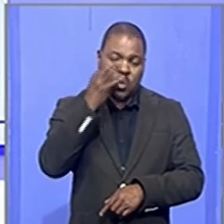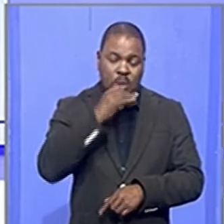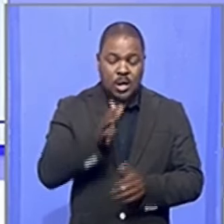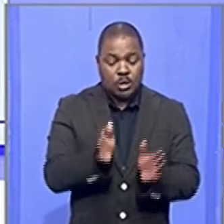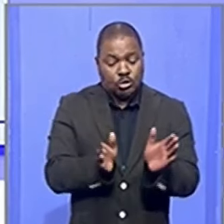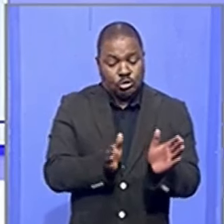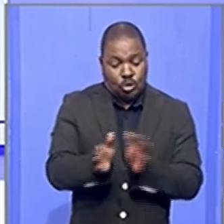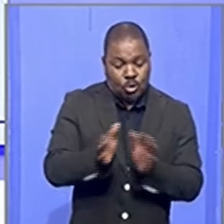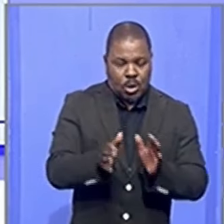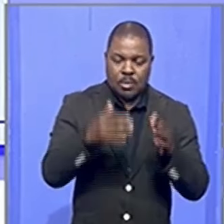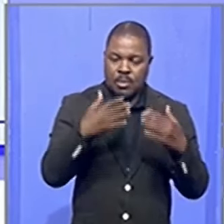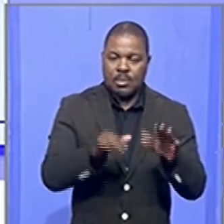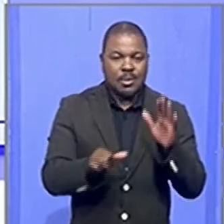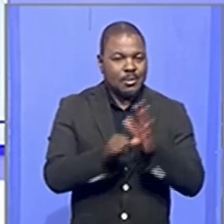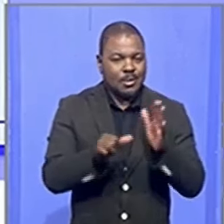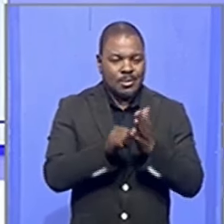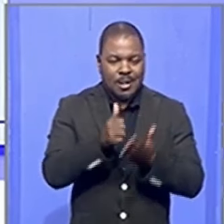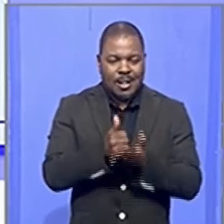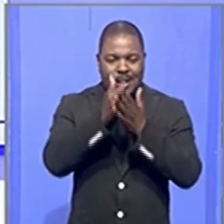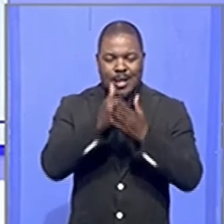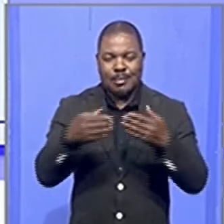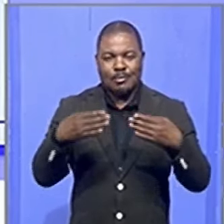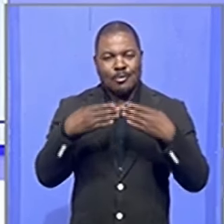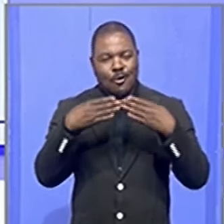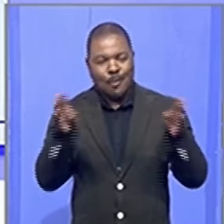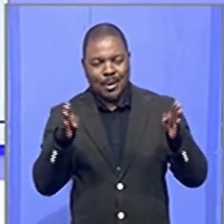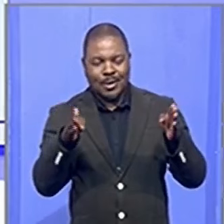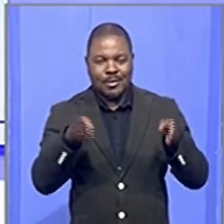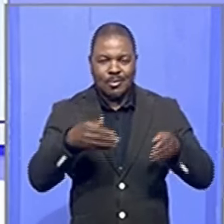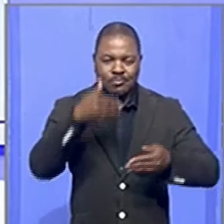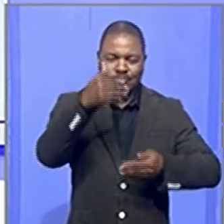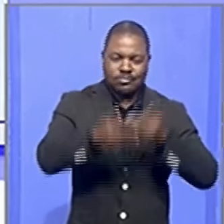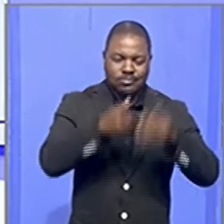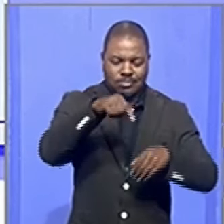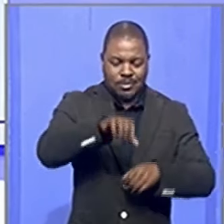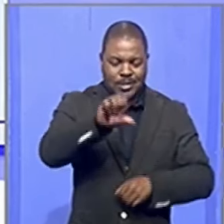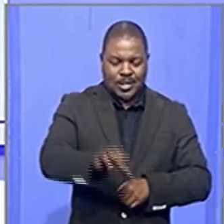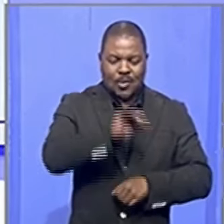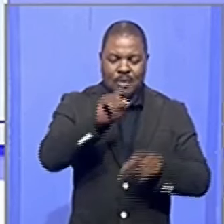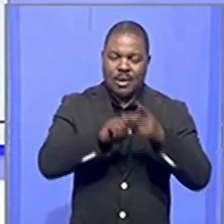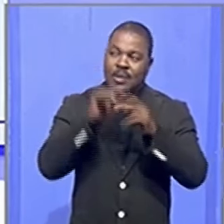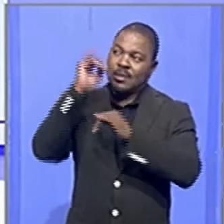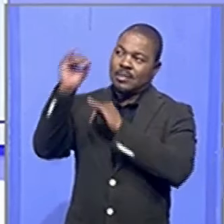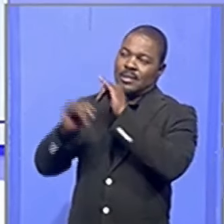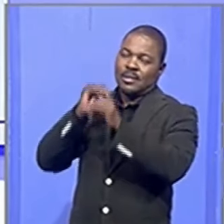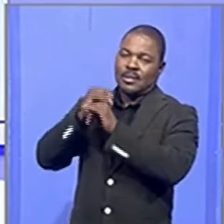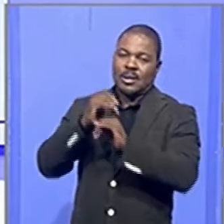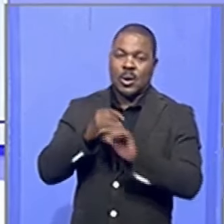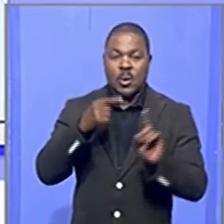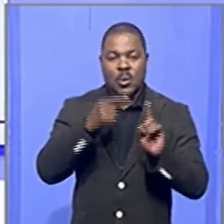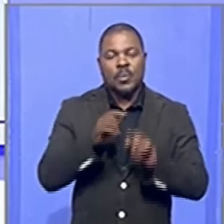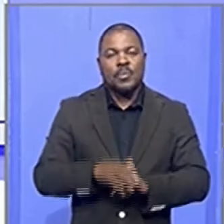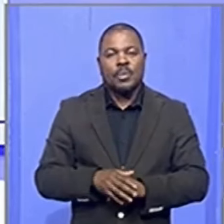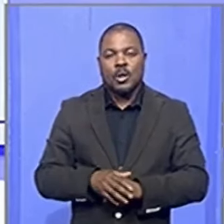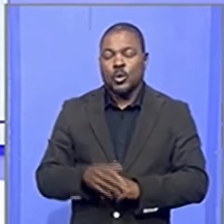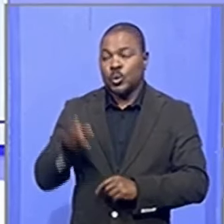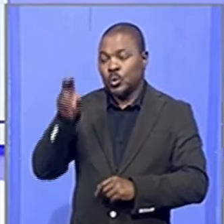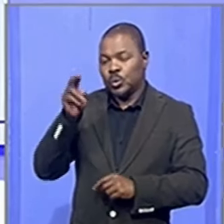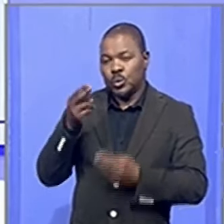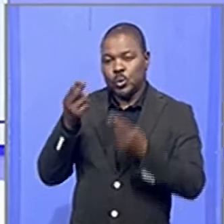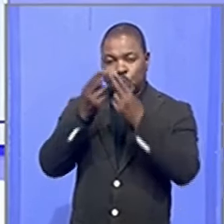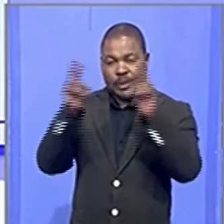e kgathilego go mmulela mojako kgoleng ya maoto ka mononageng le dinageng tša boditšhabatšhaba. Go rialo University ya Johannesburg e